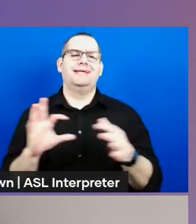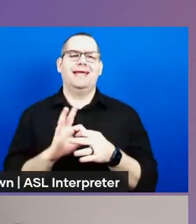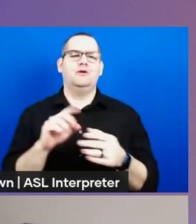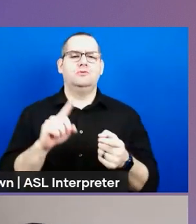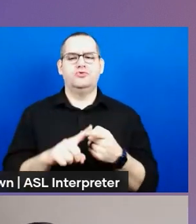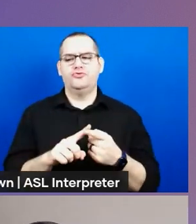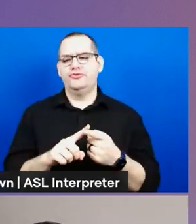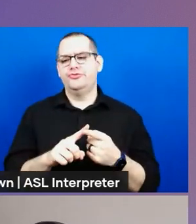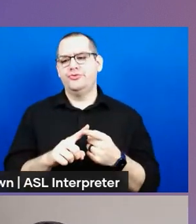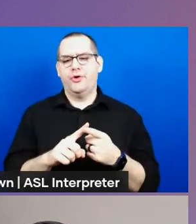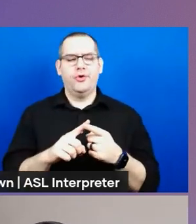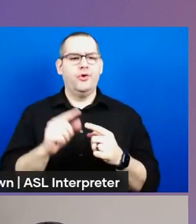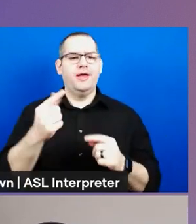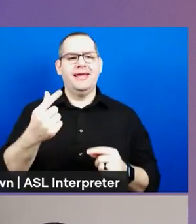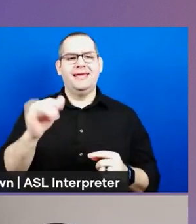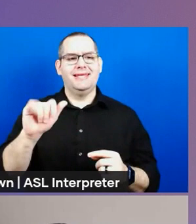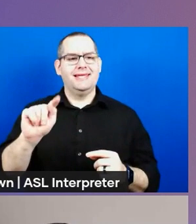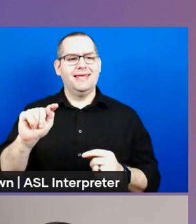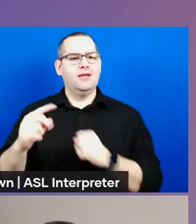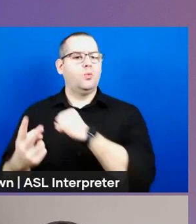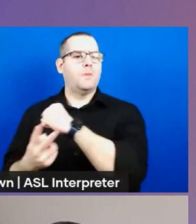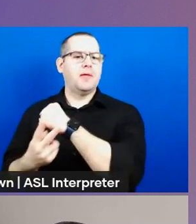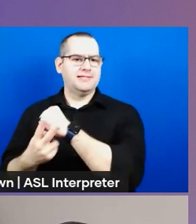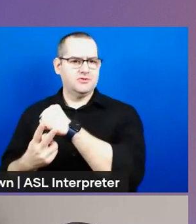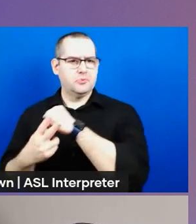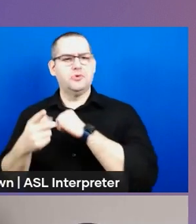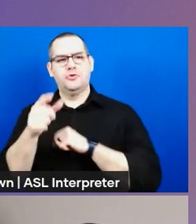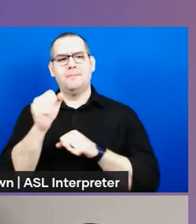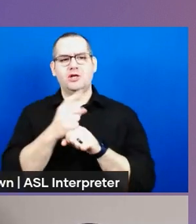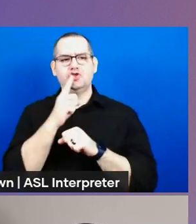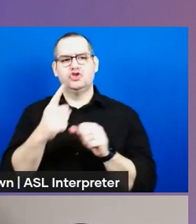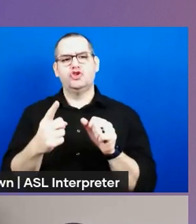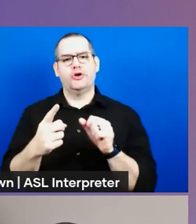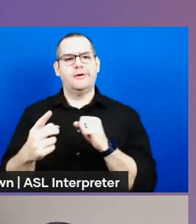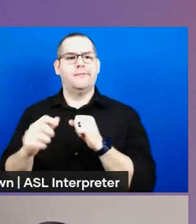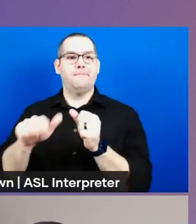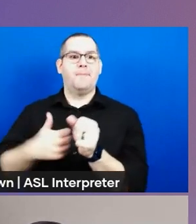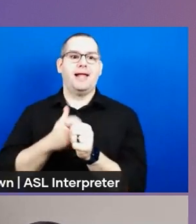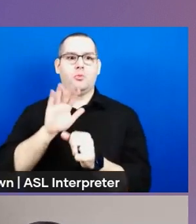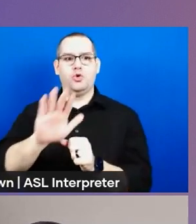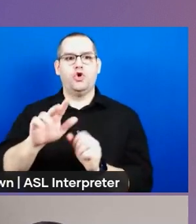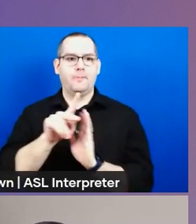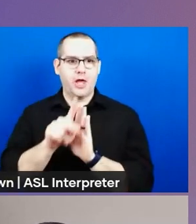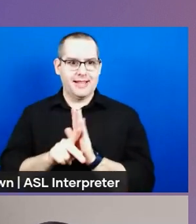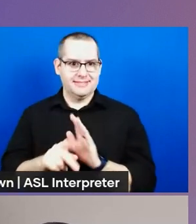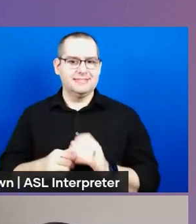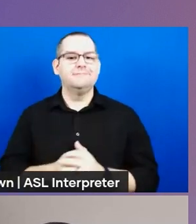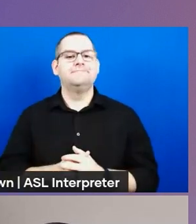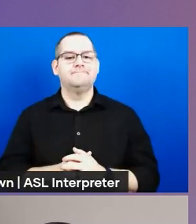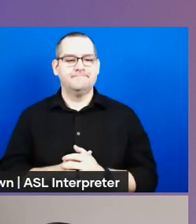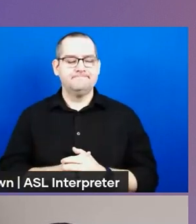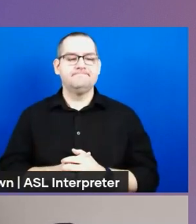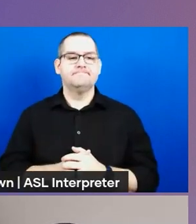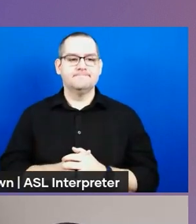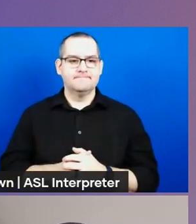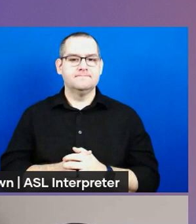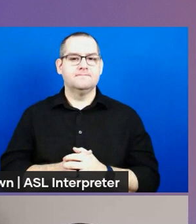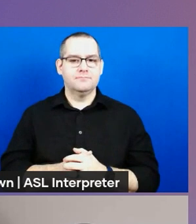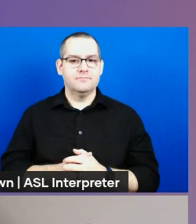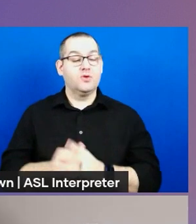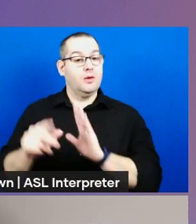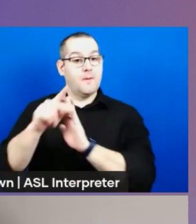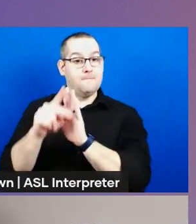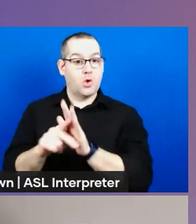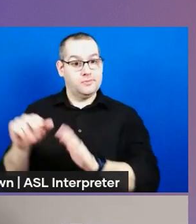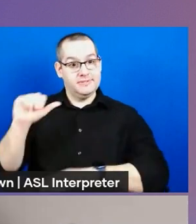of Git repository to make sure that you're backing up all of your policies. And so with this policy set,